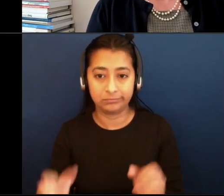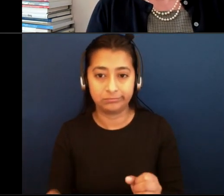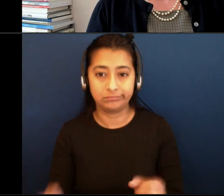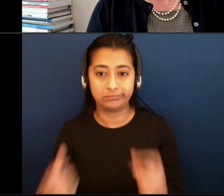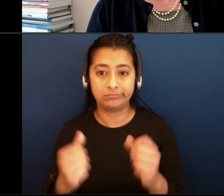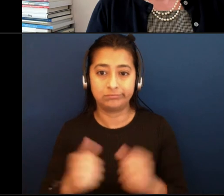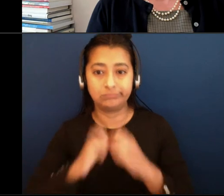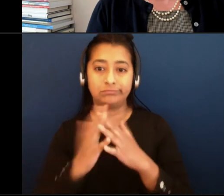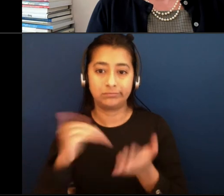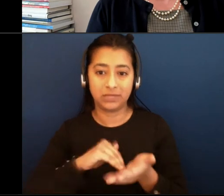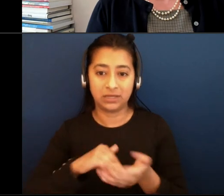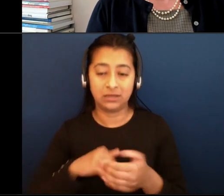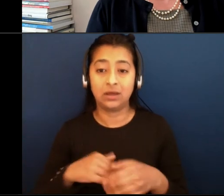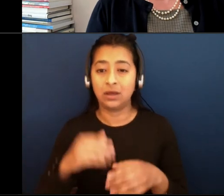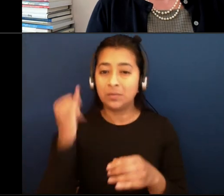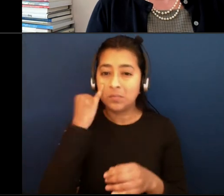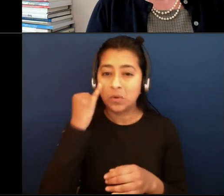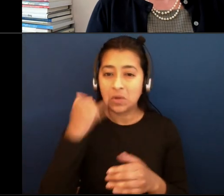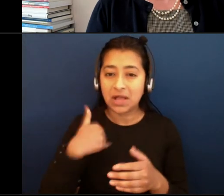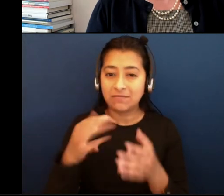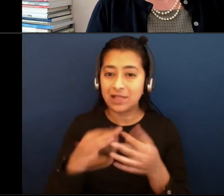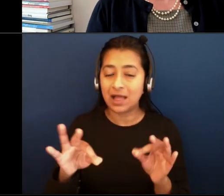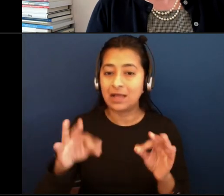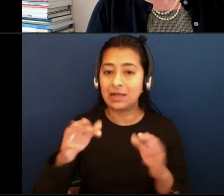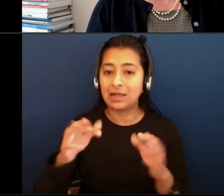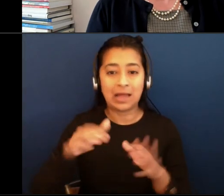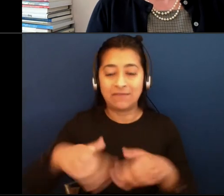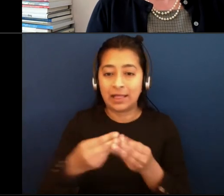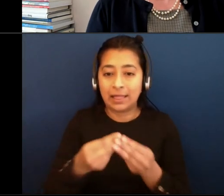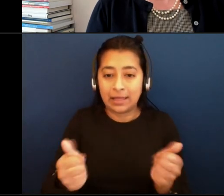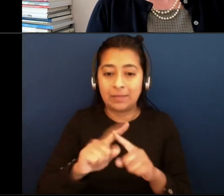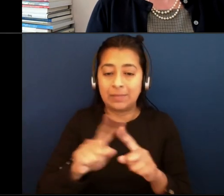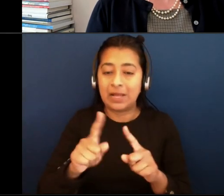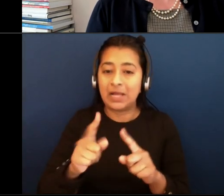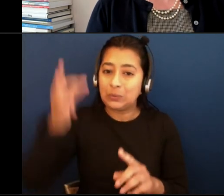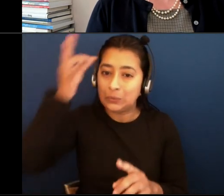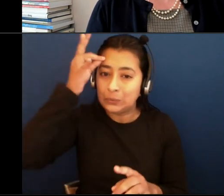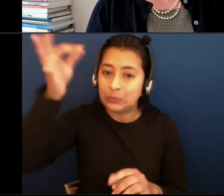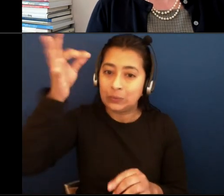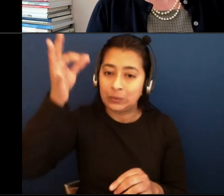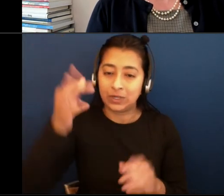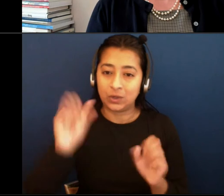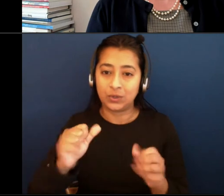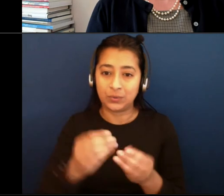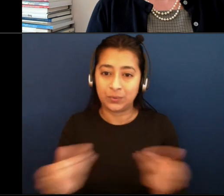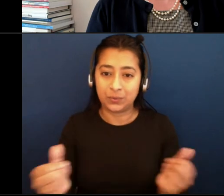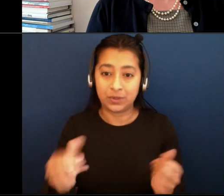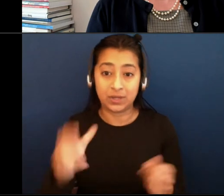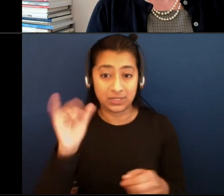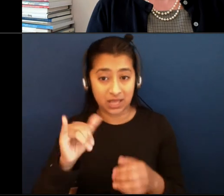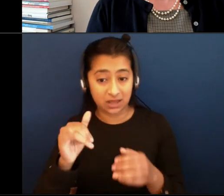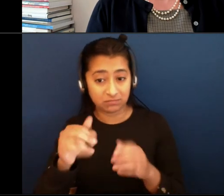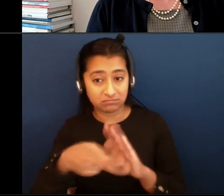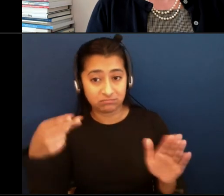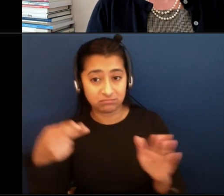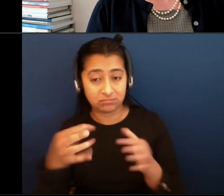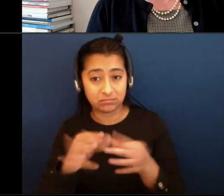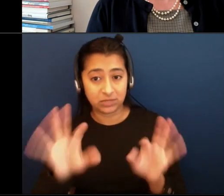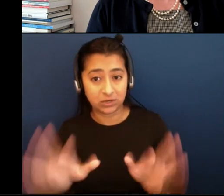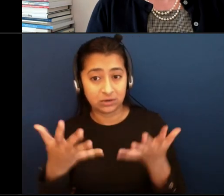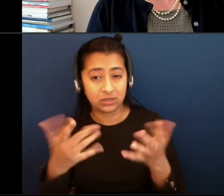of languages that aren't gone yet but endangered? Is that also revitalization? Do we need to